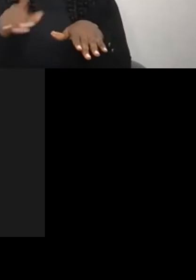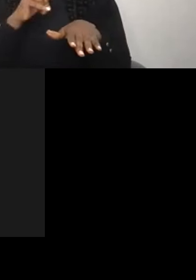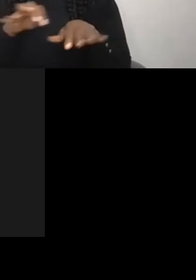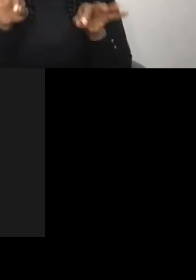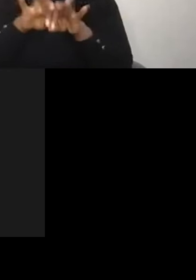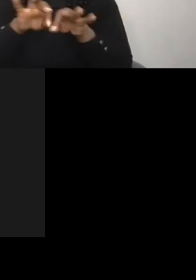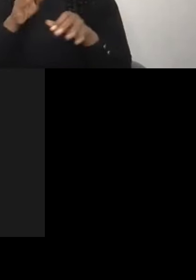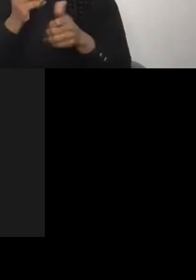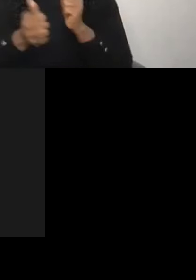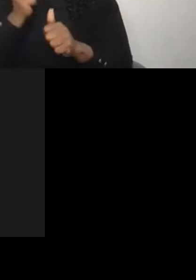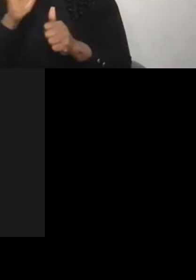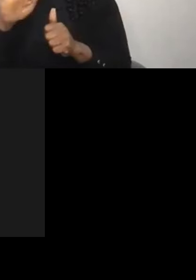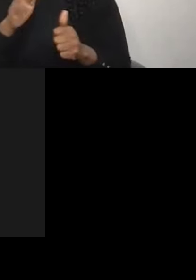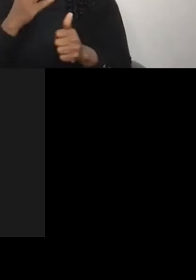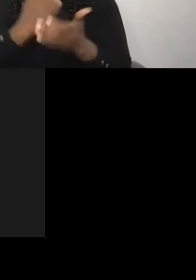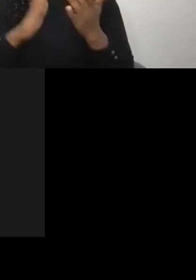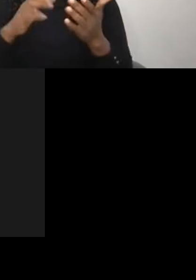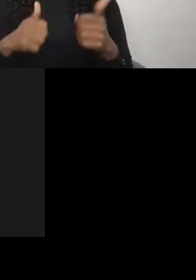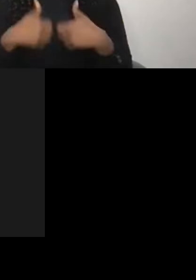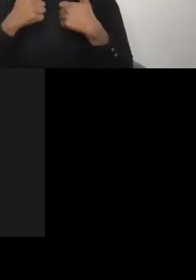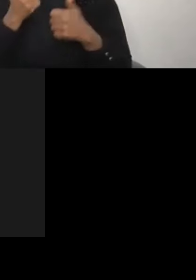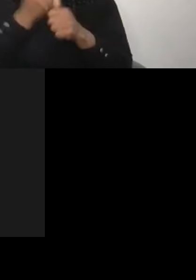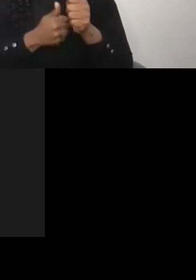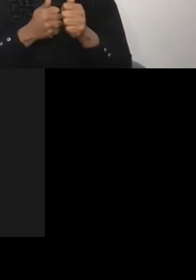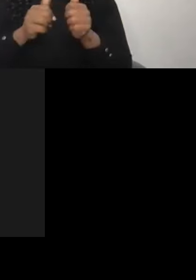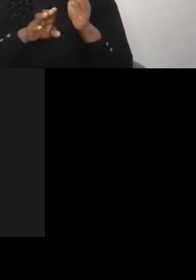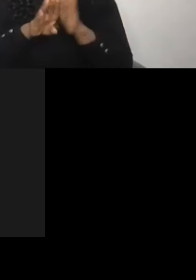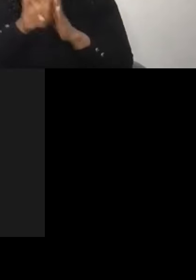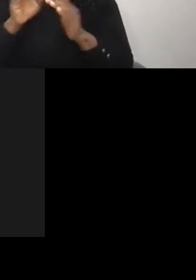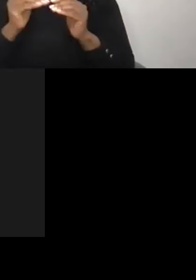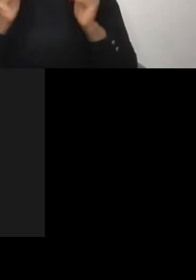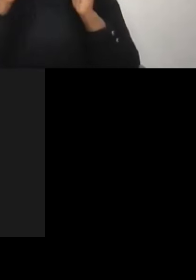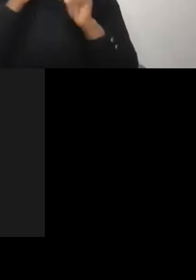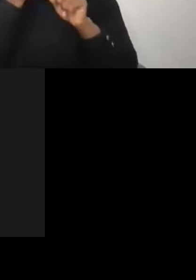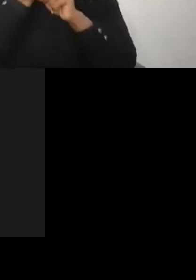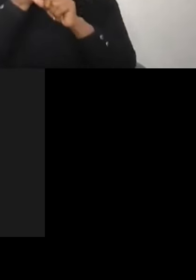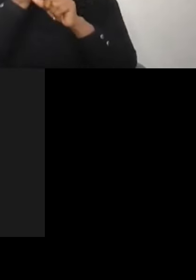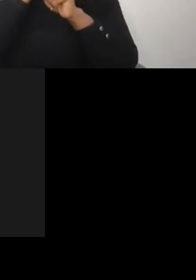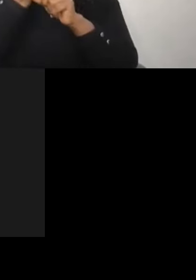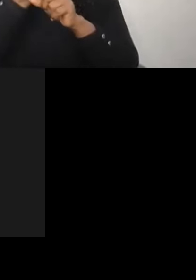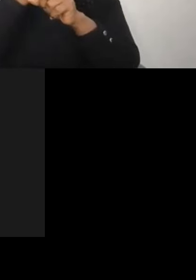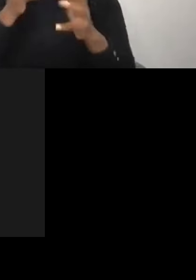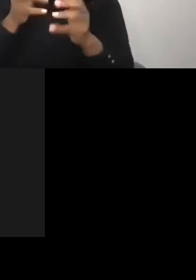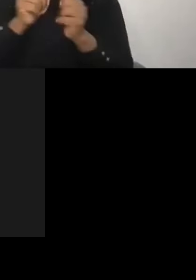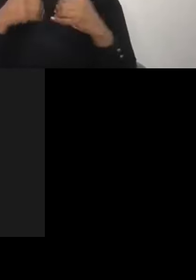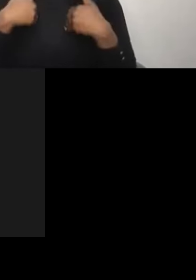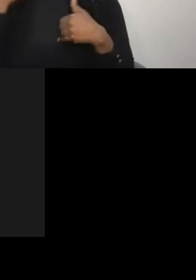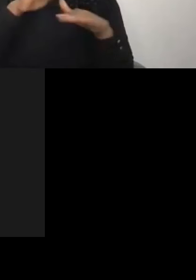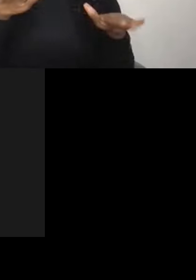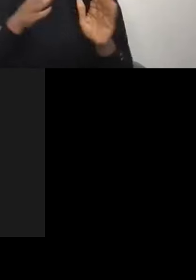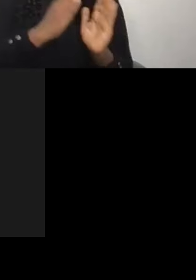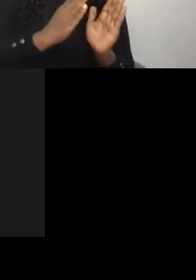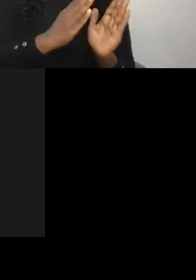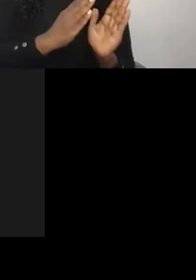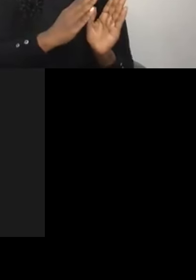proportion of their life. And at every single developmental stage, they were impacted. So I've talked a lot about younger children, but